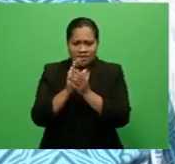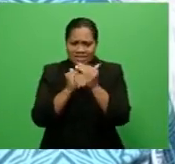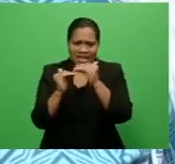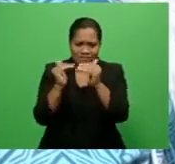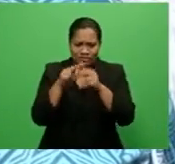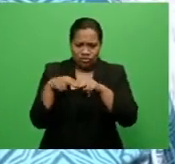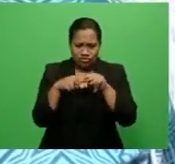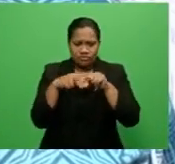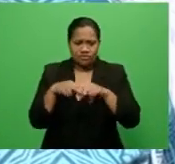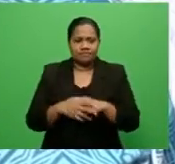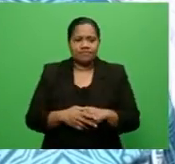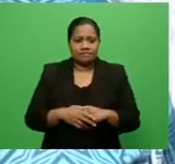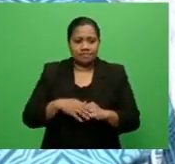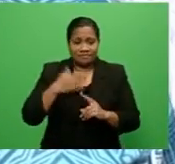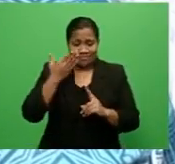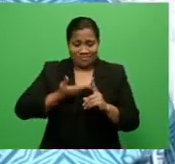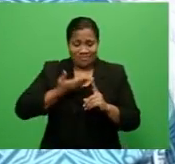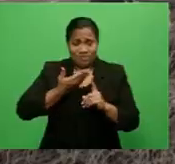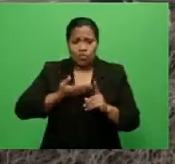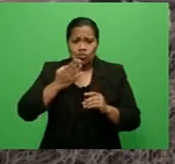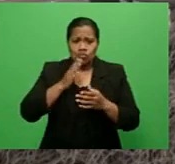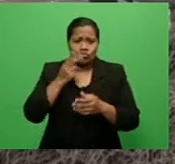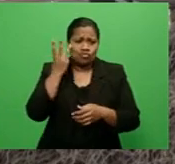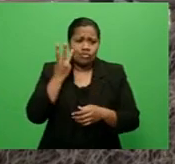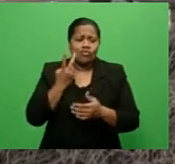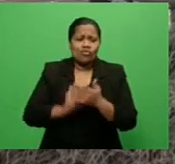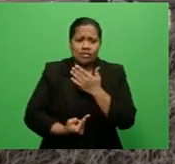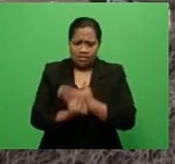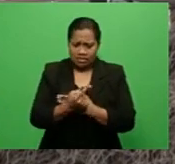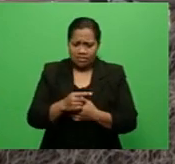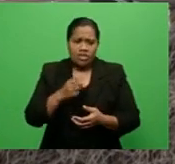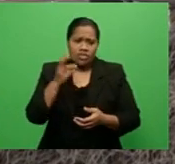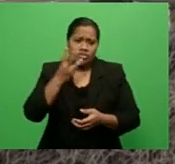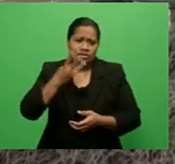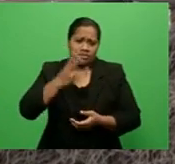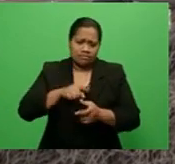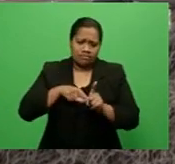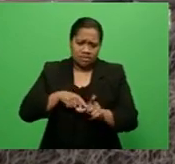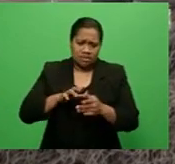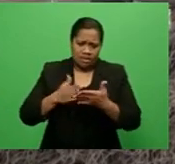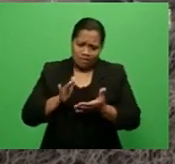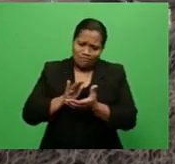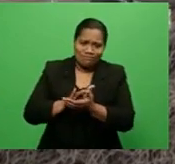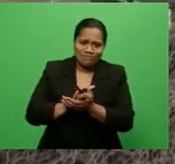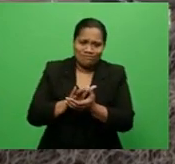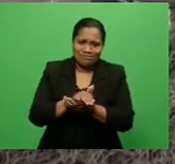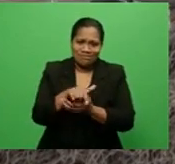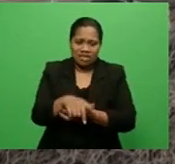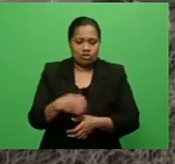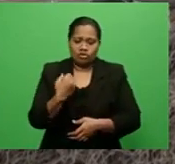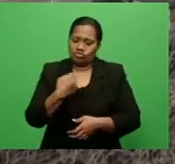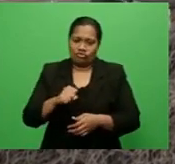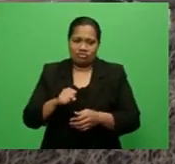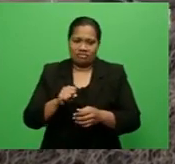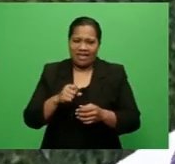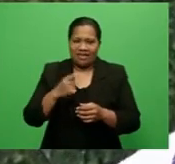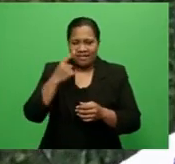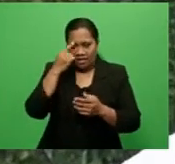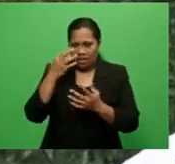been doing Yangona farming for 13 years now and says she has no regrets indulging in this viable industry.